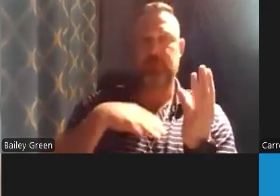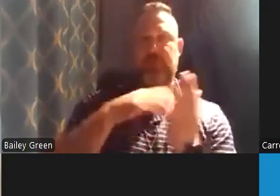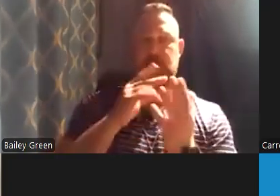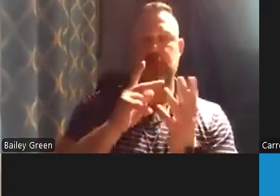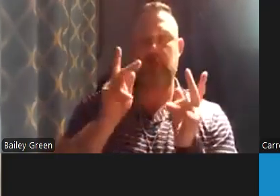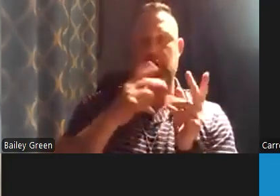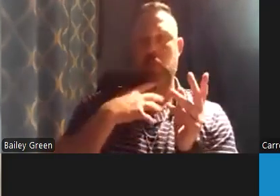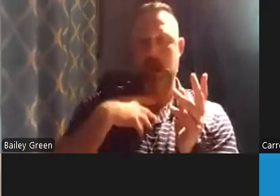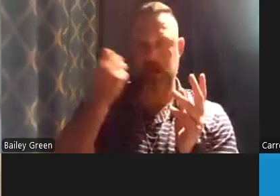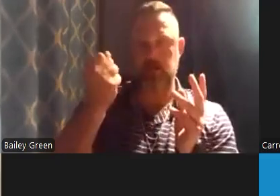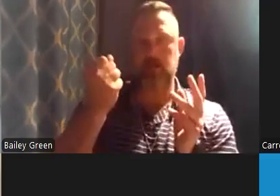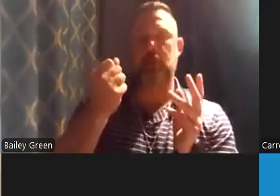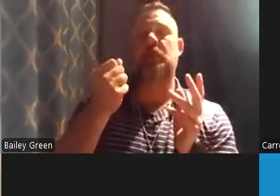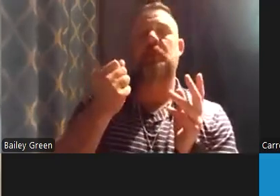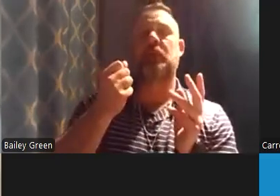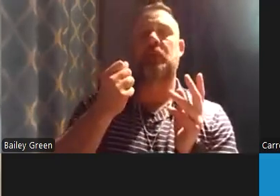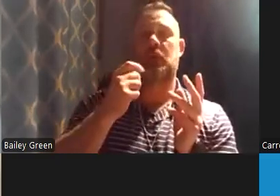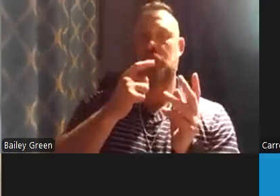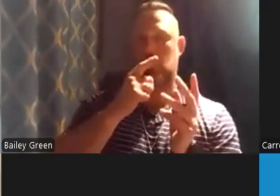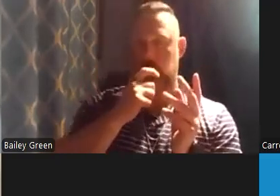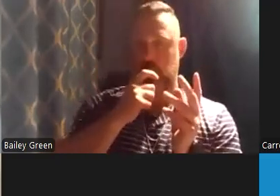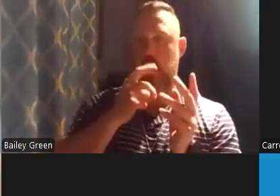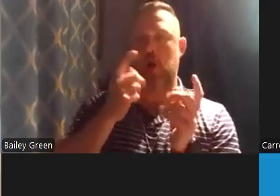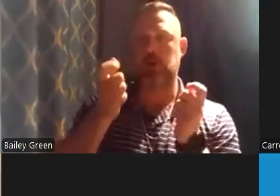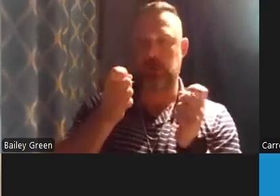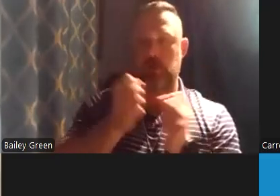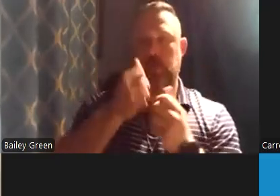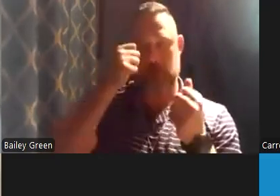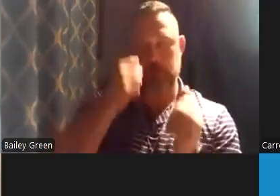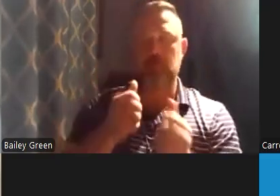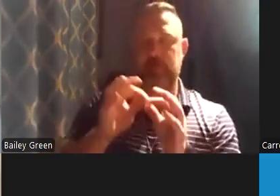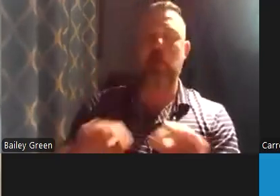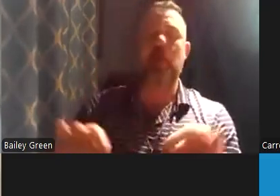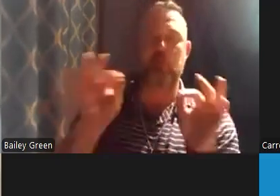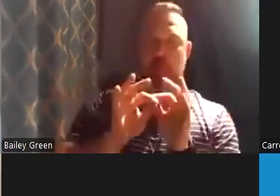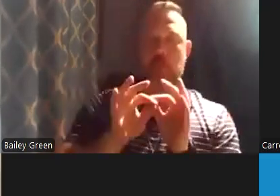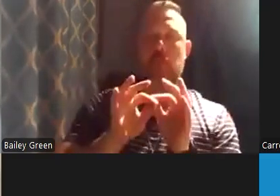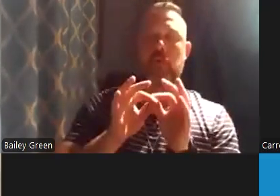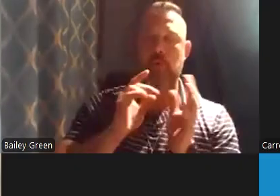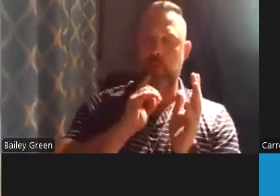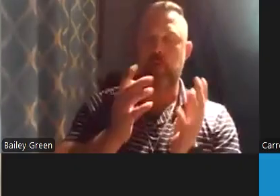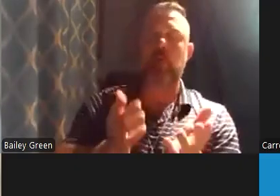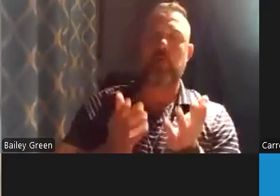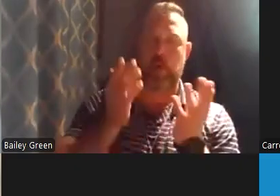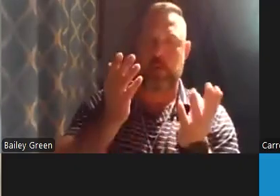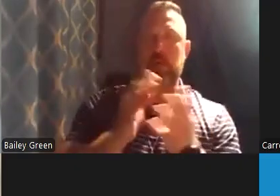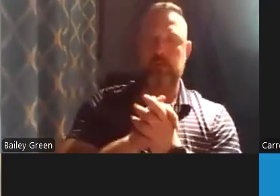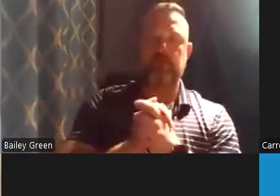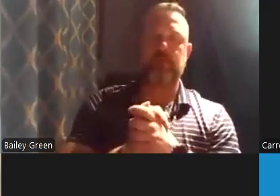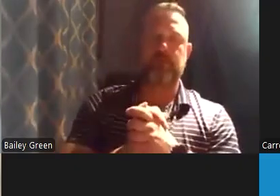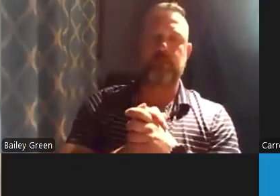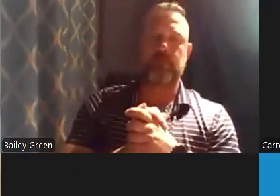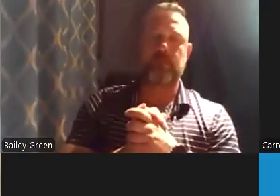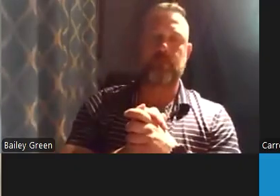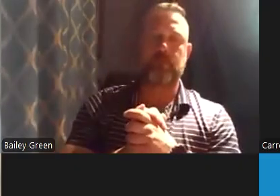aging, especially those who are undergoing dementia, would be very, very important. So I would really recommend that. And then maybe I'll go